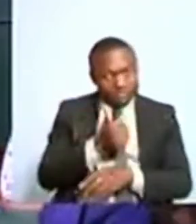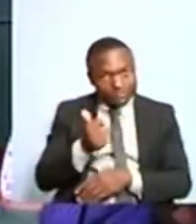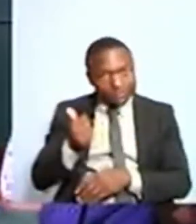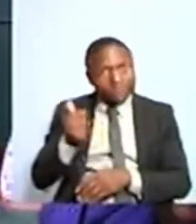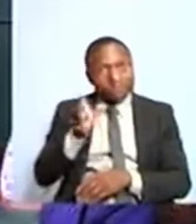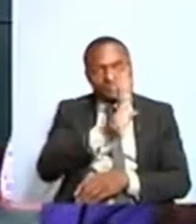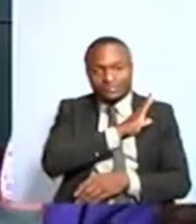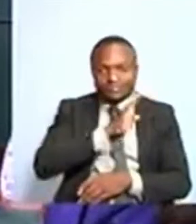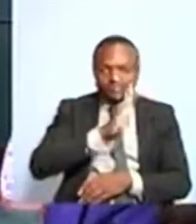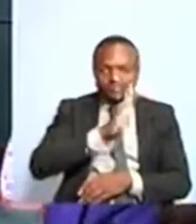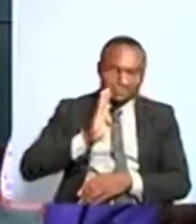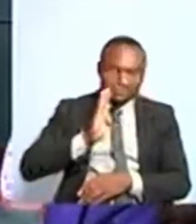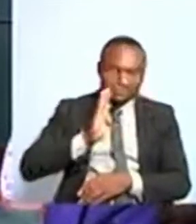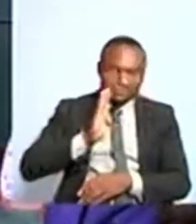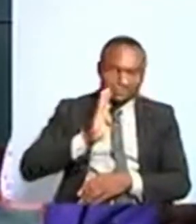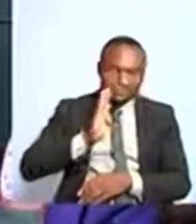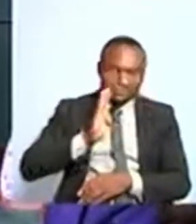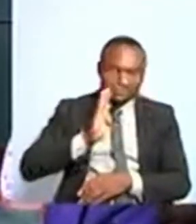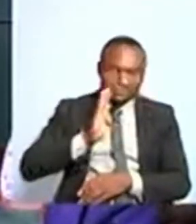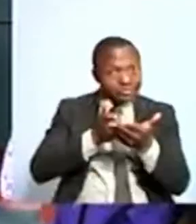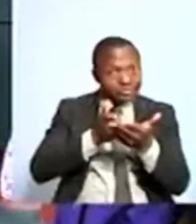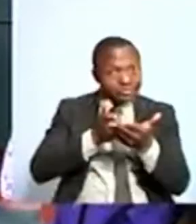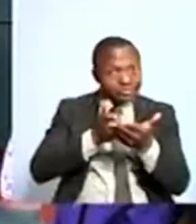board. These are meant